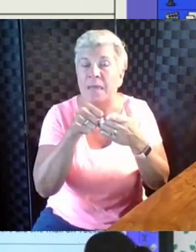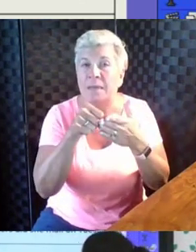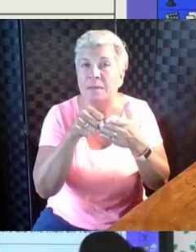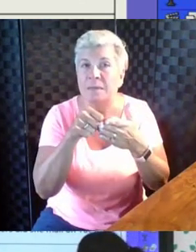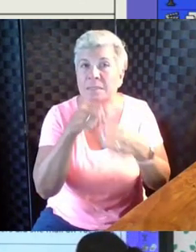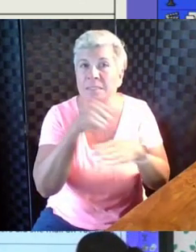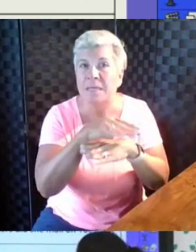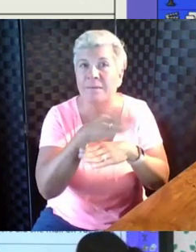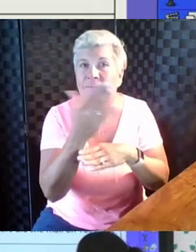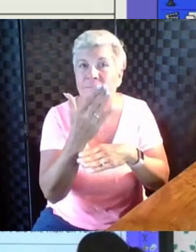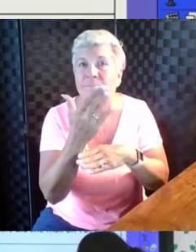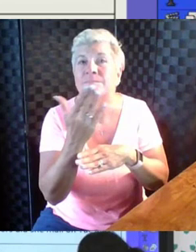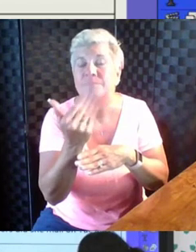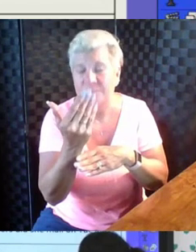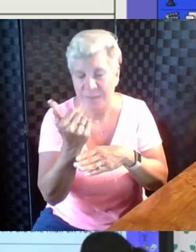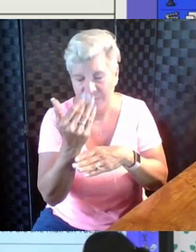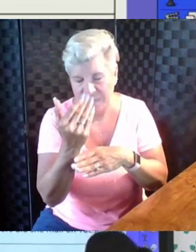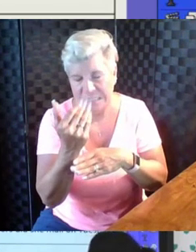many?